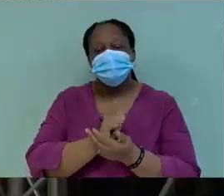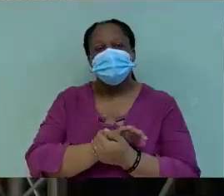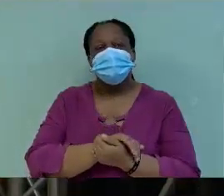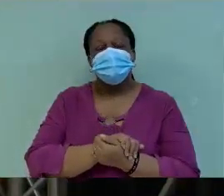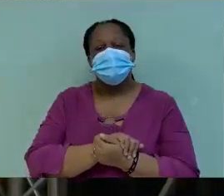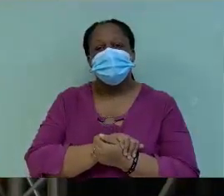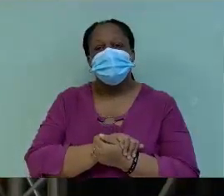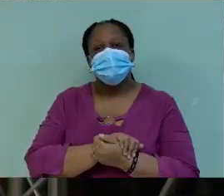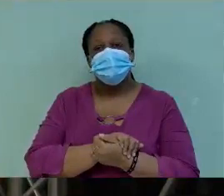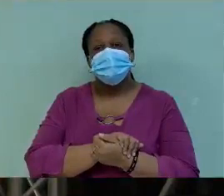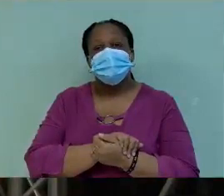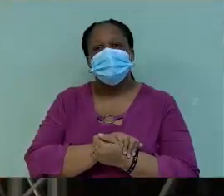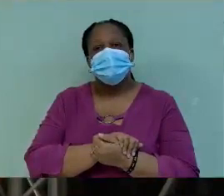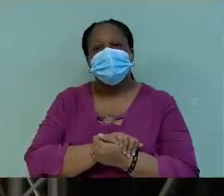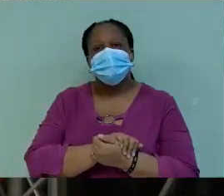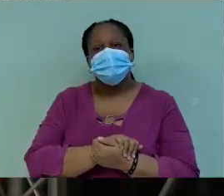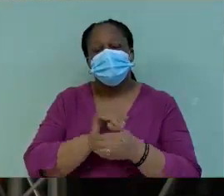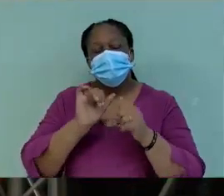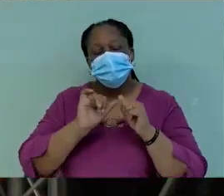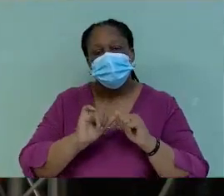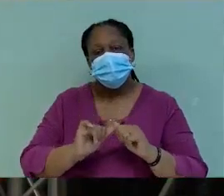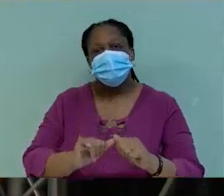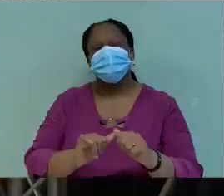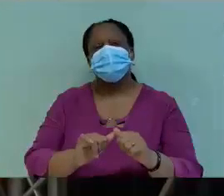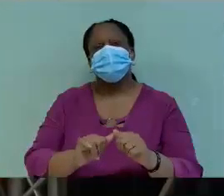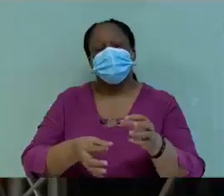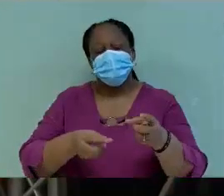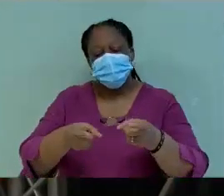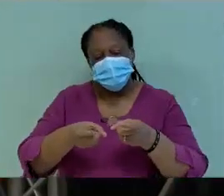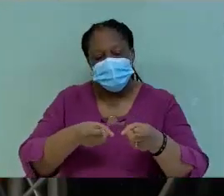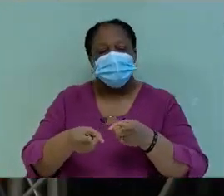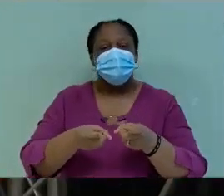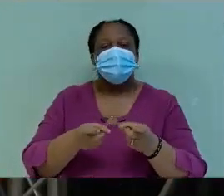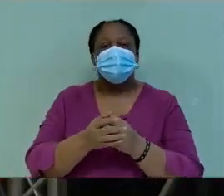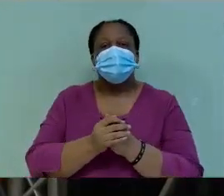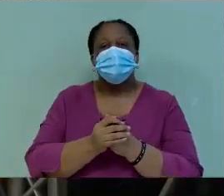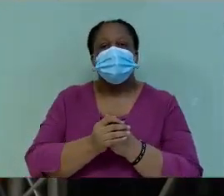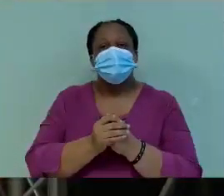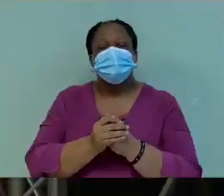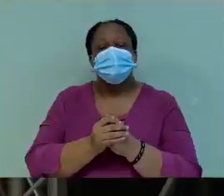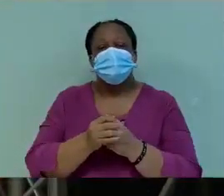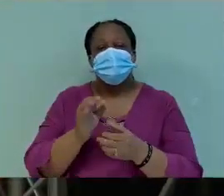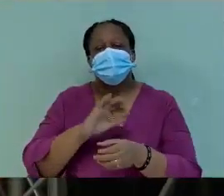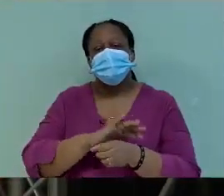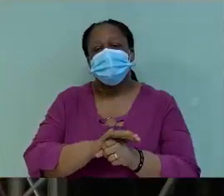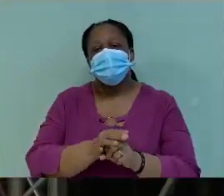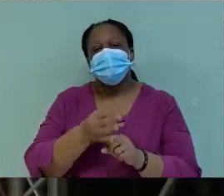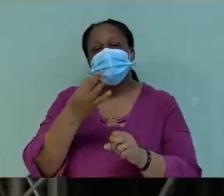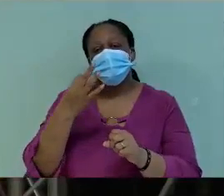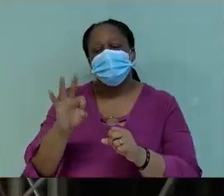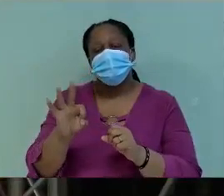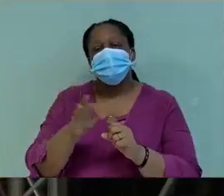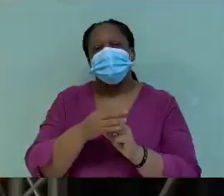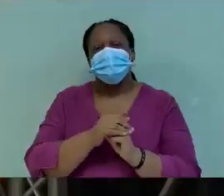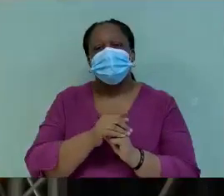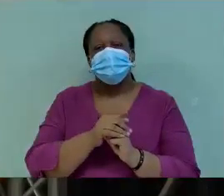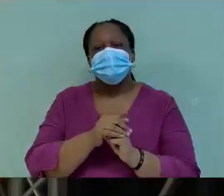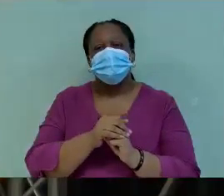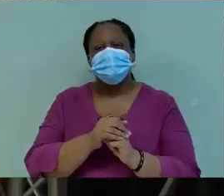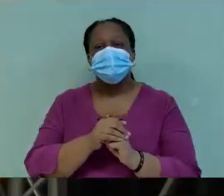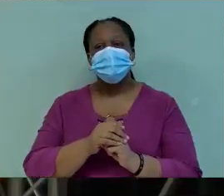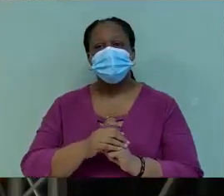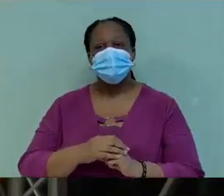and so on. We continue to manage the COVID-19